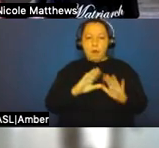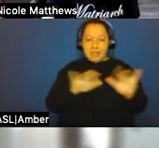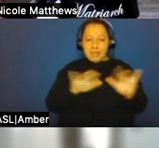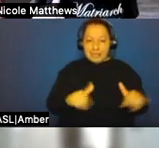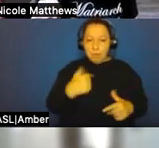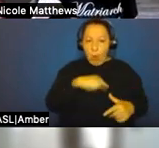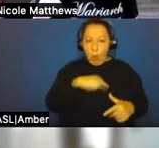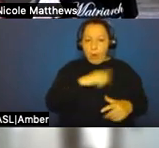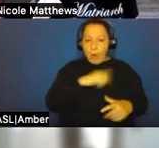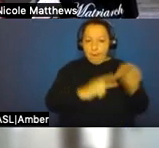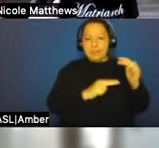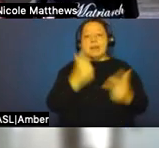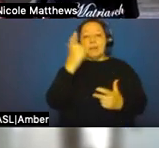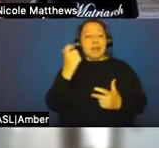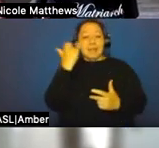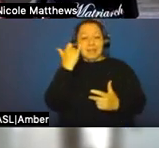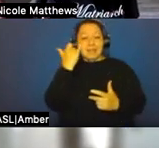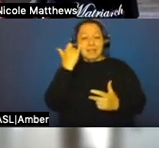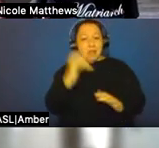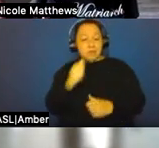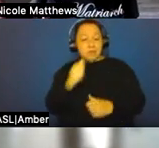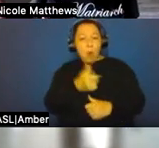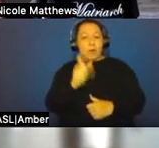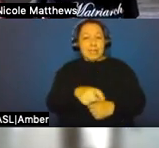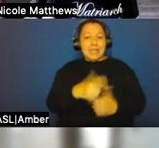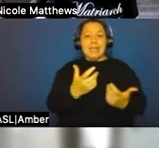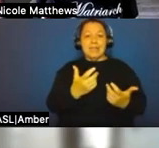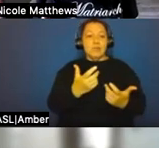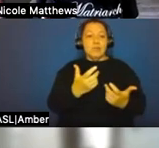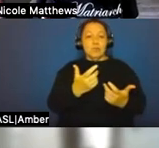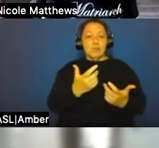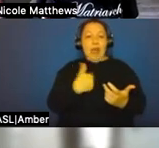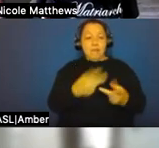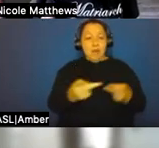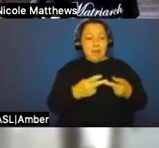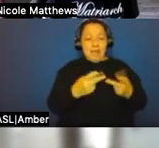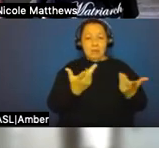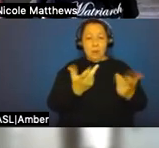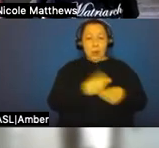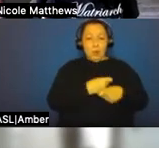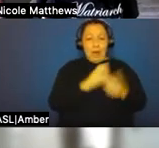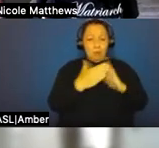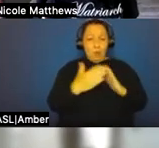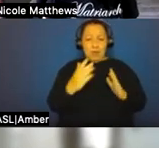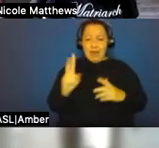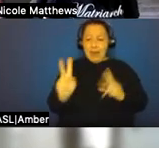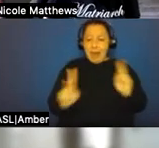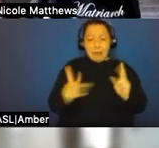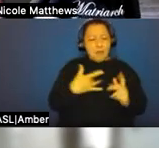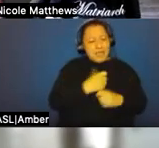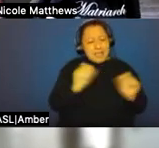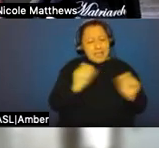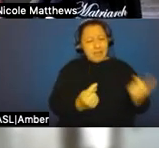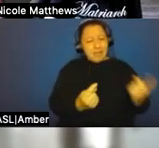community, victims feel really safe to come to us, and then we leave tomorrow and we haven't put it in policy, and all of